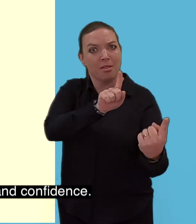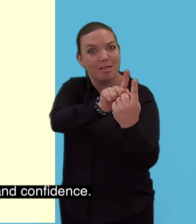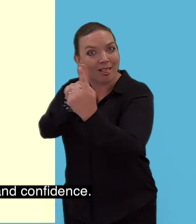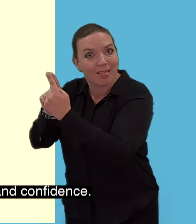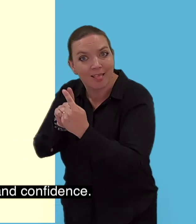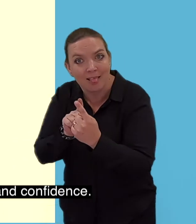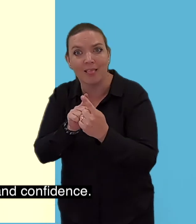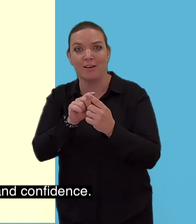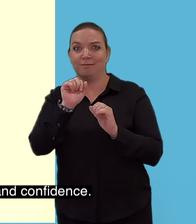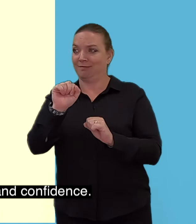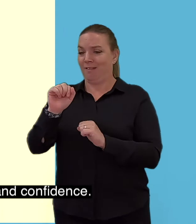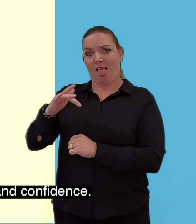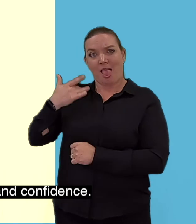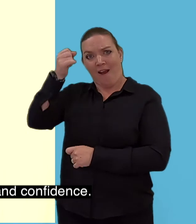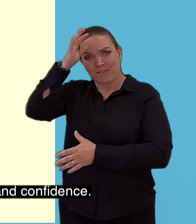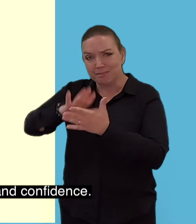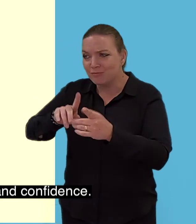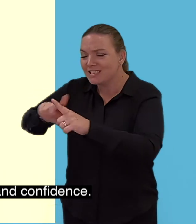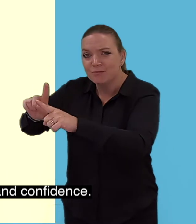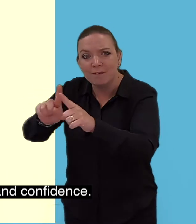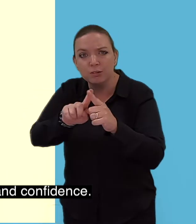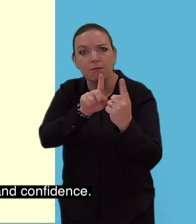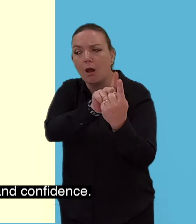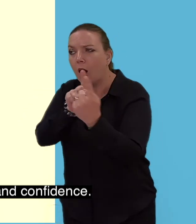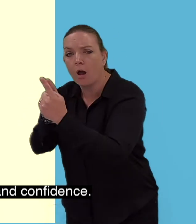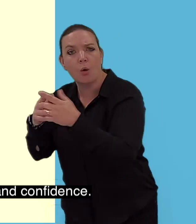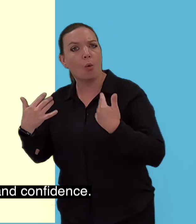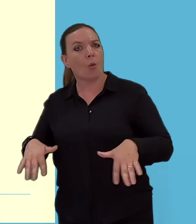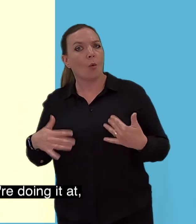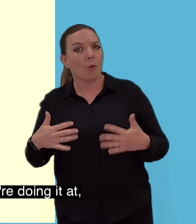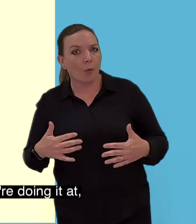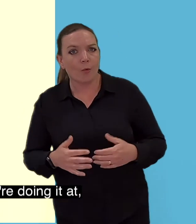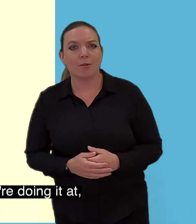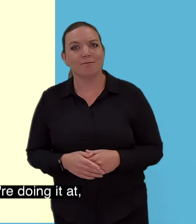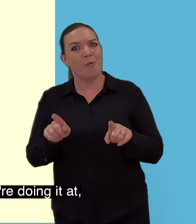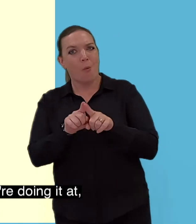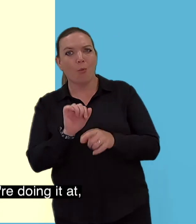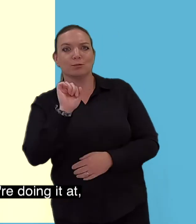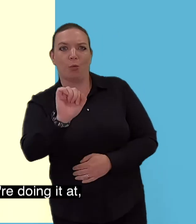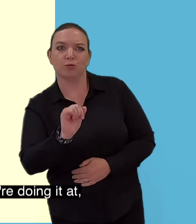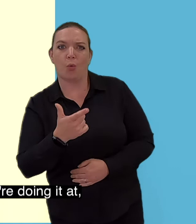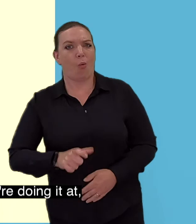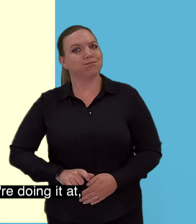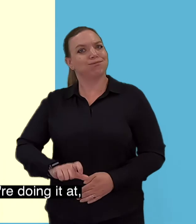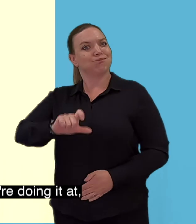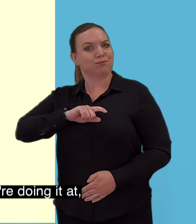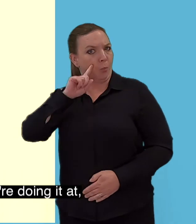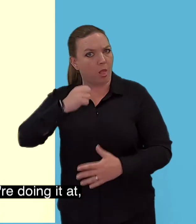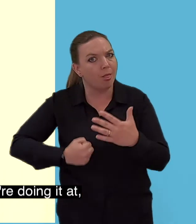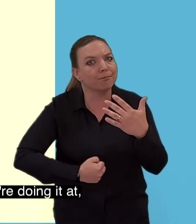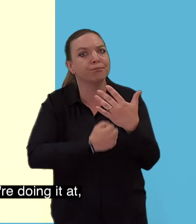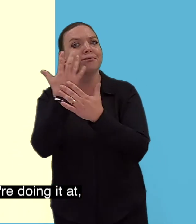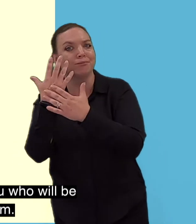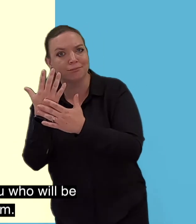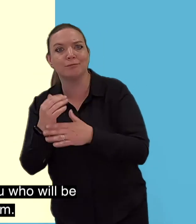your self-esteem and confidence. And as you probably know, learning, whichever way, whatever level you're doing it at,